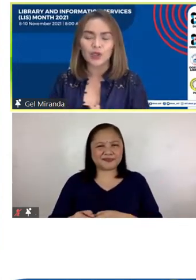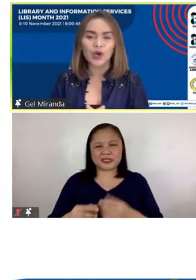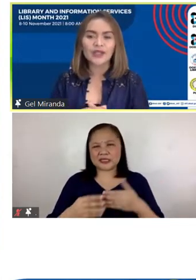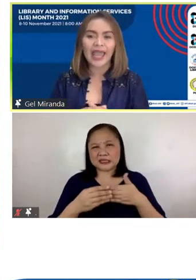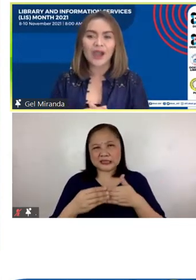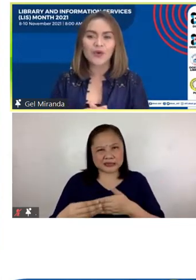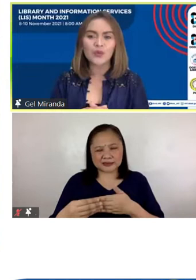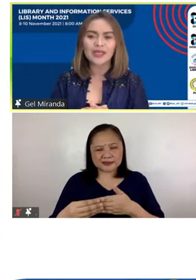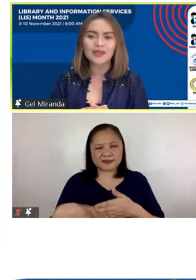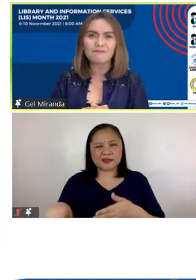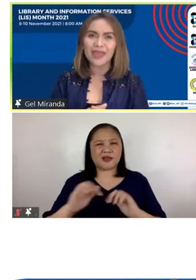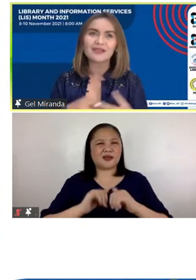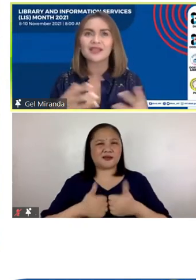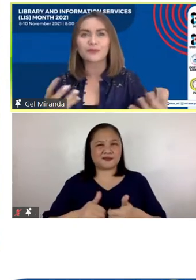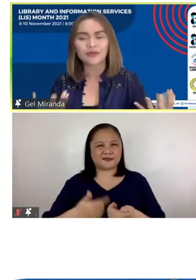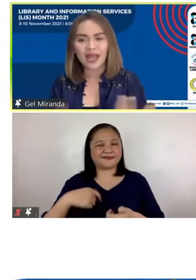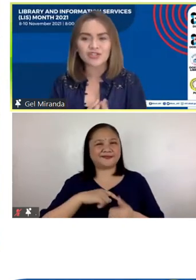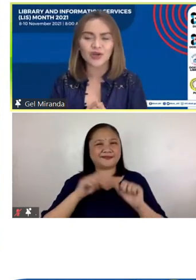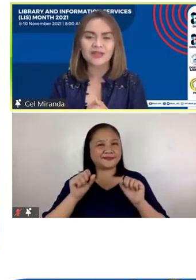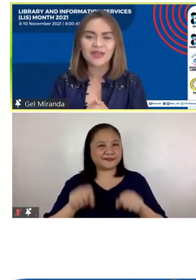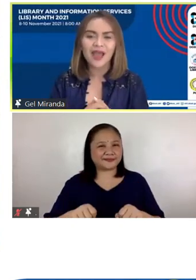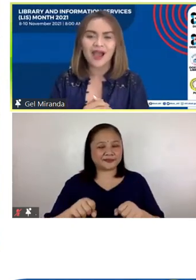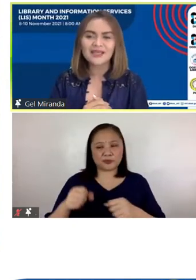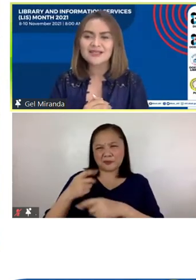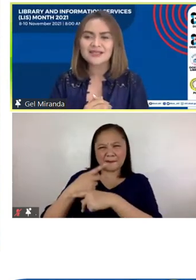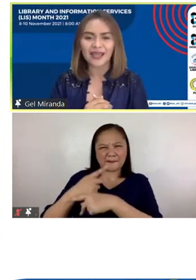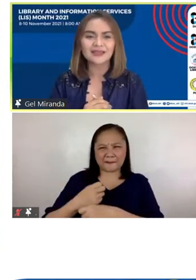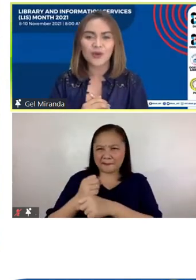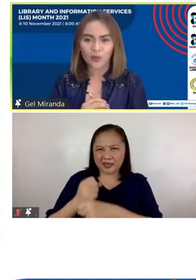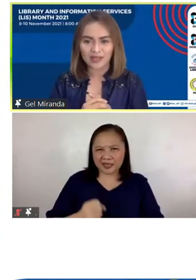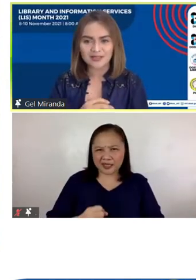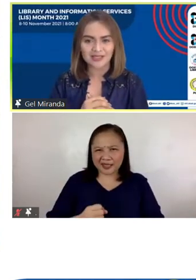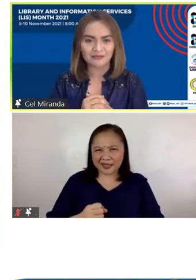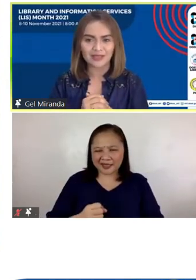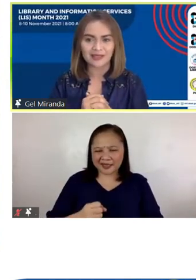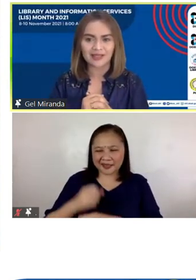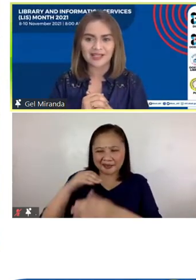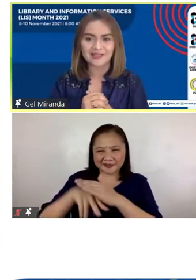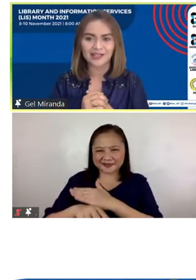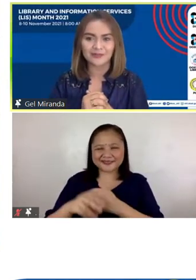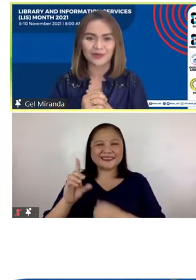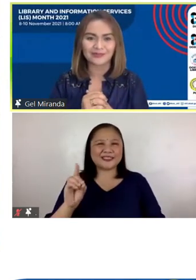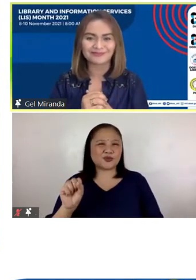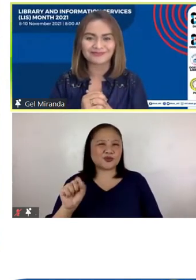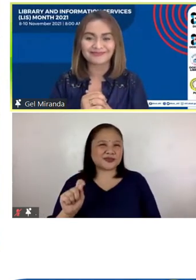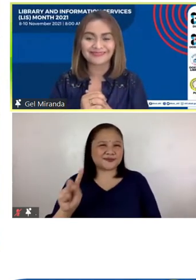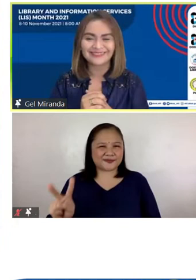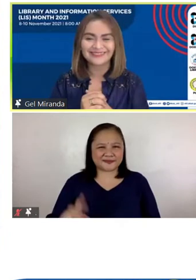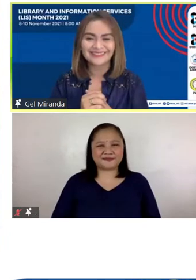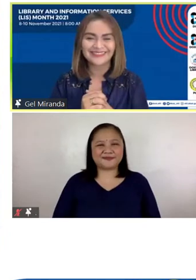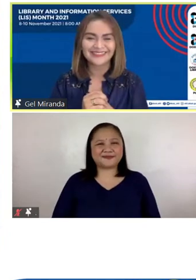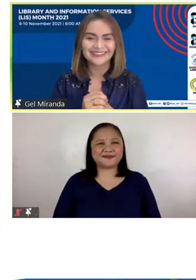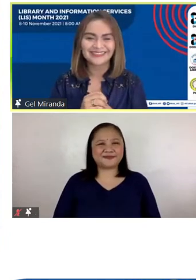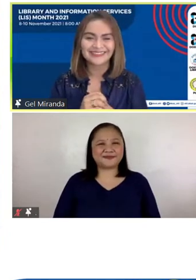din ito on how we make the production inside DOST-TV. Next slide po.